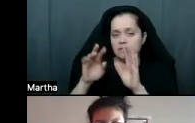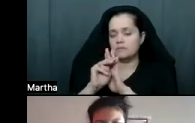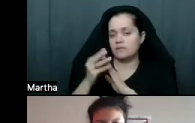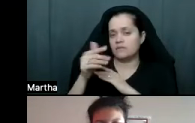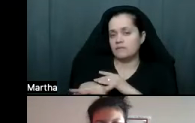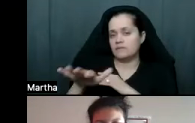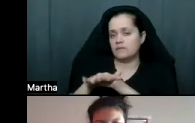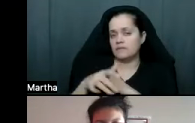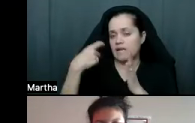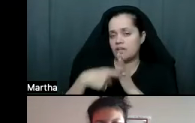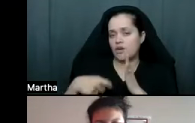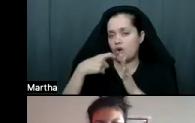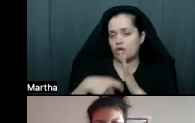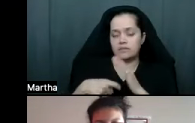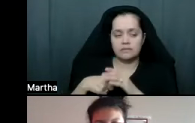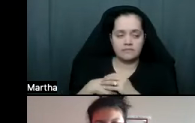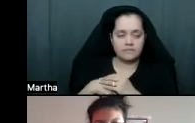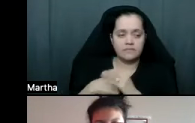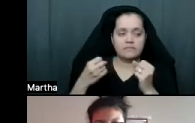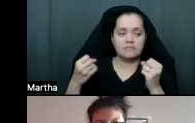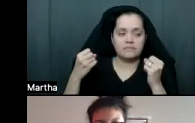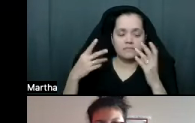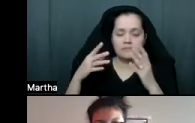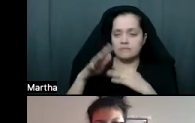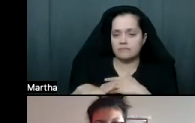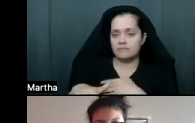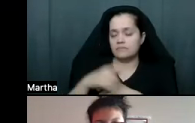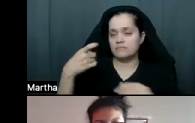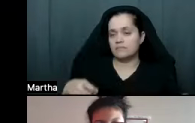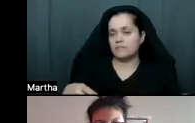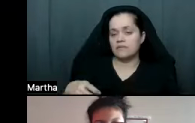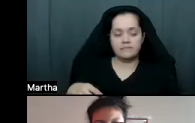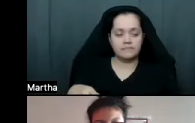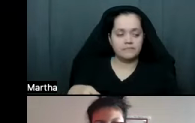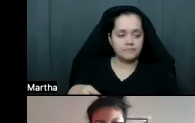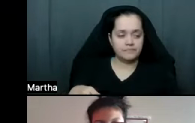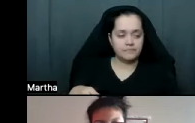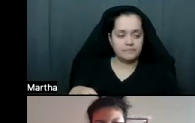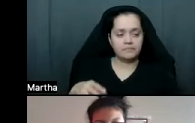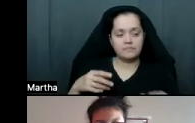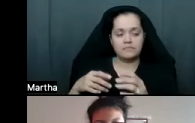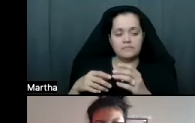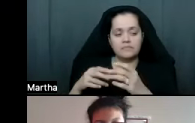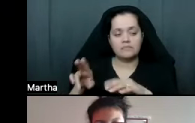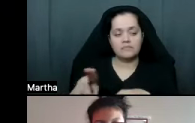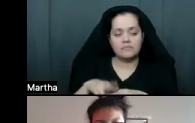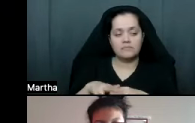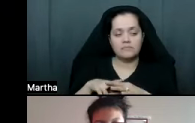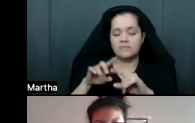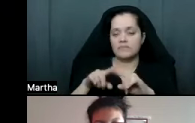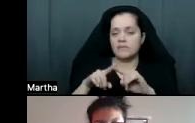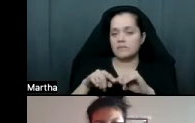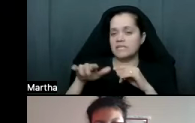cost. How much does land cost? Well, of course, that varies by the